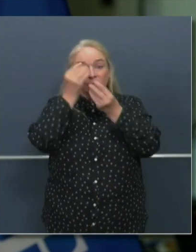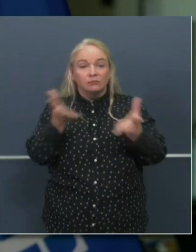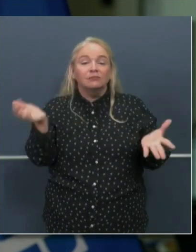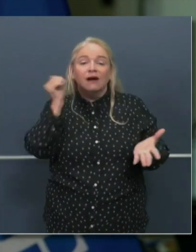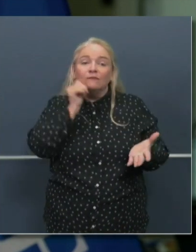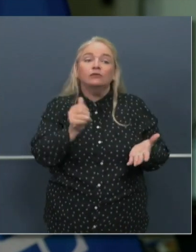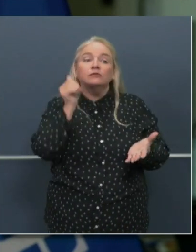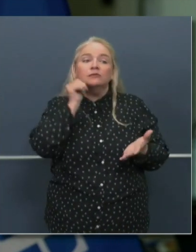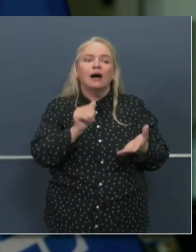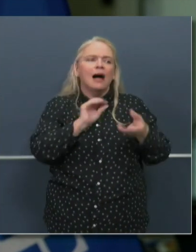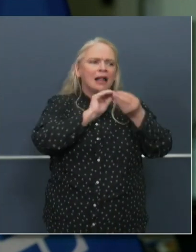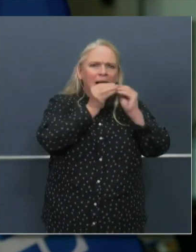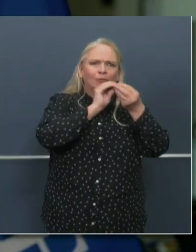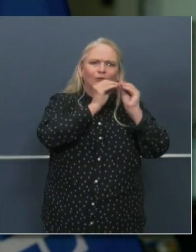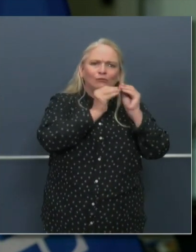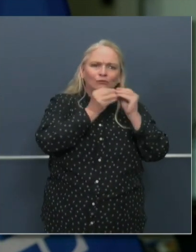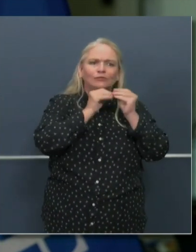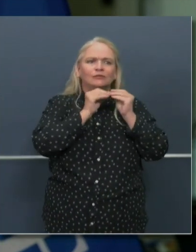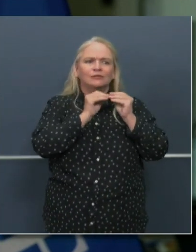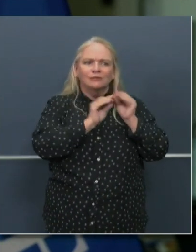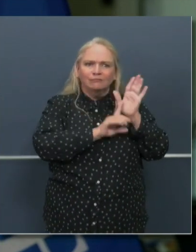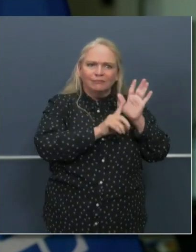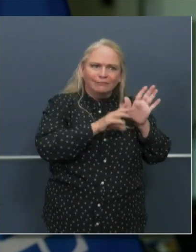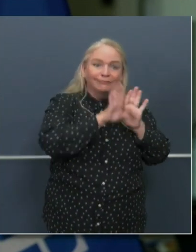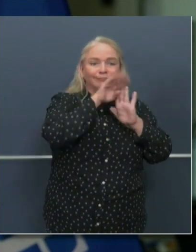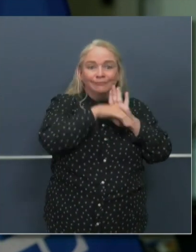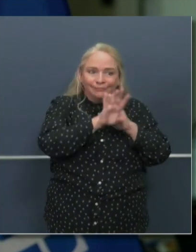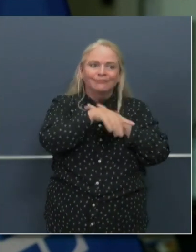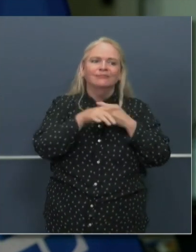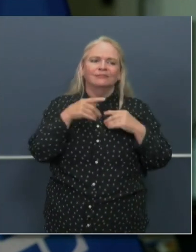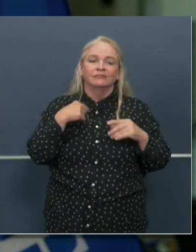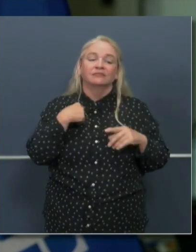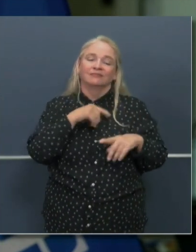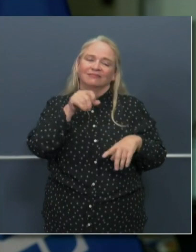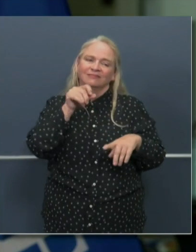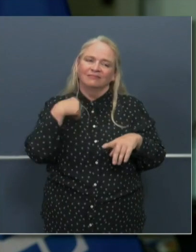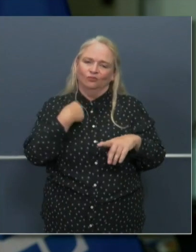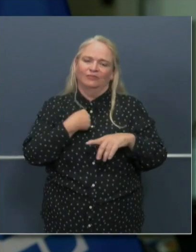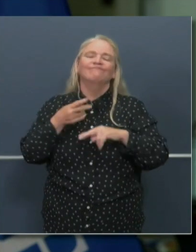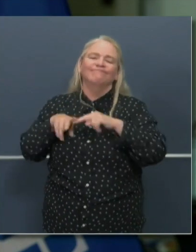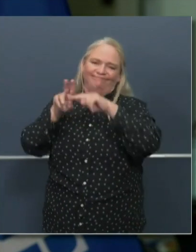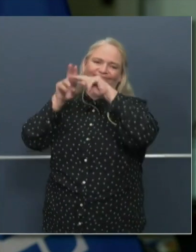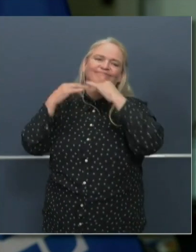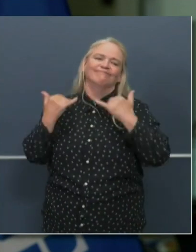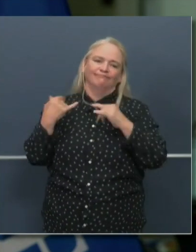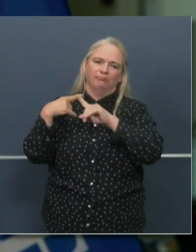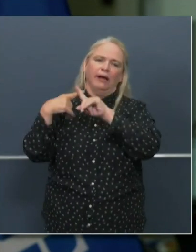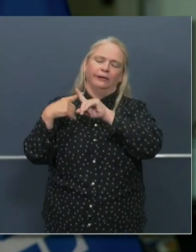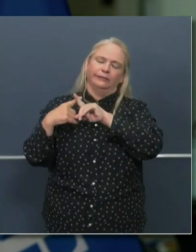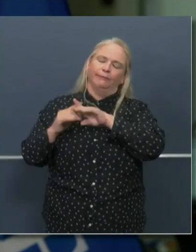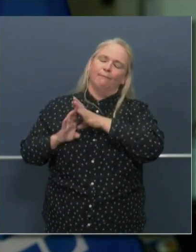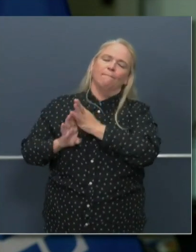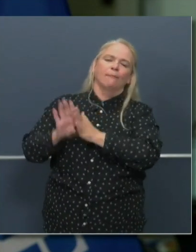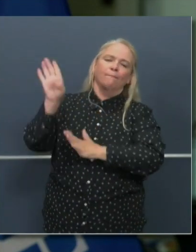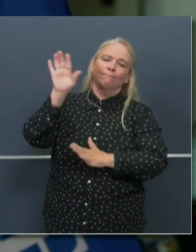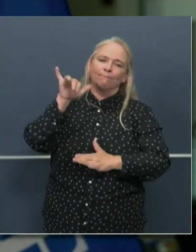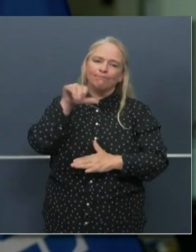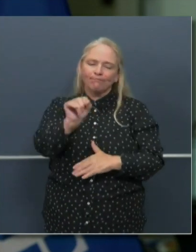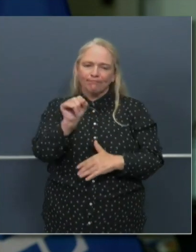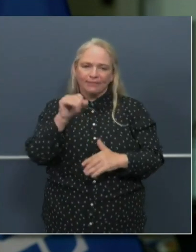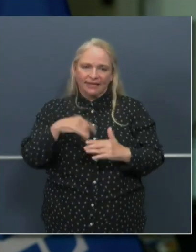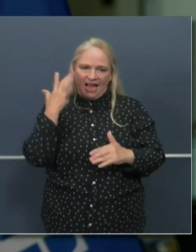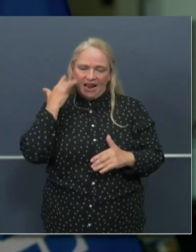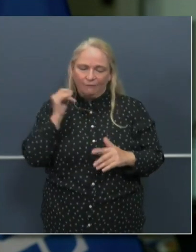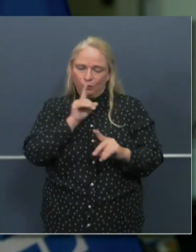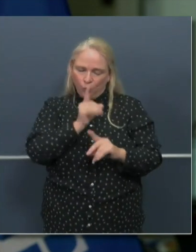about the numbers. We do have an increase in the number of COVID positive individuals in the state of California.